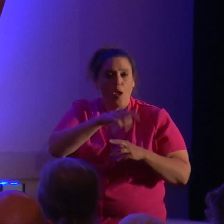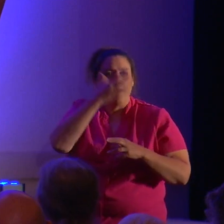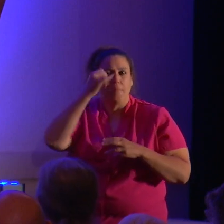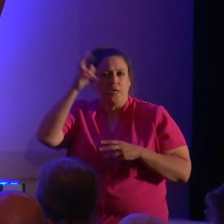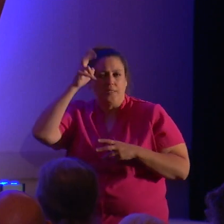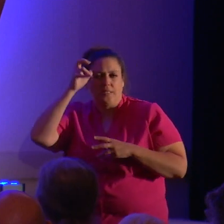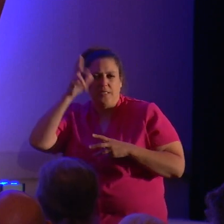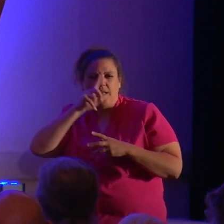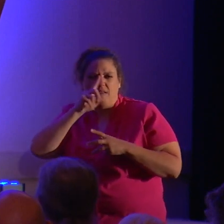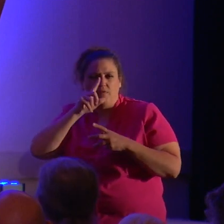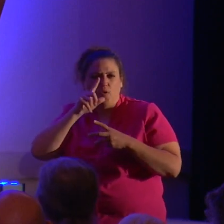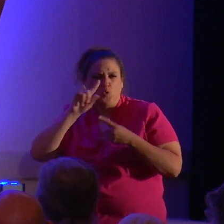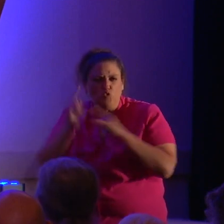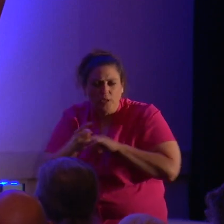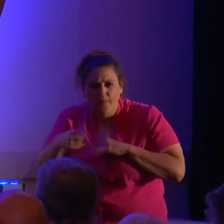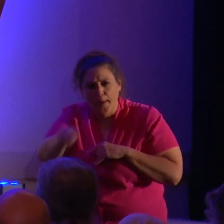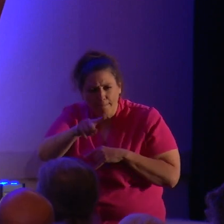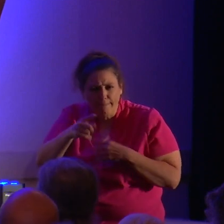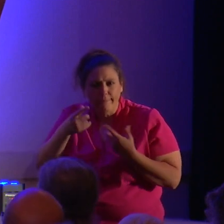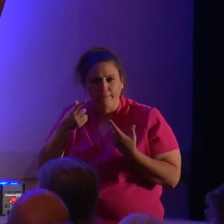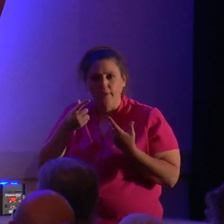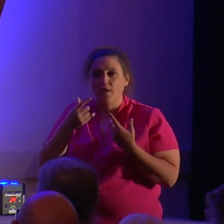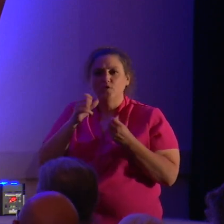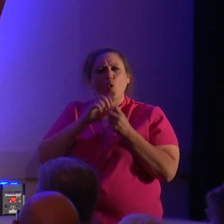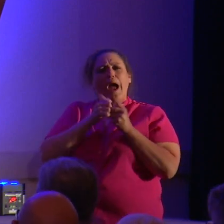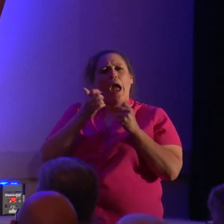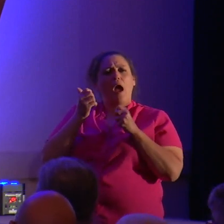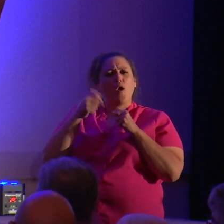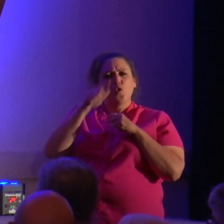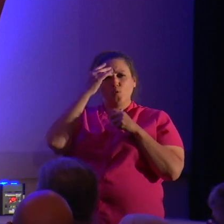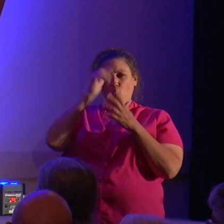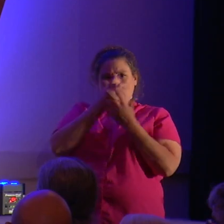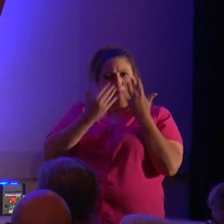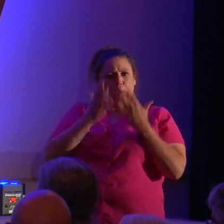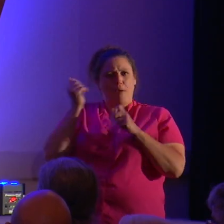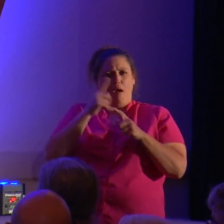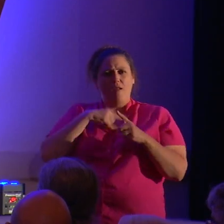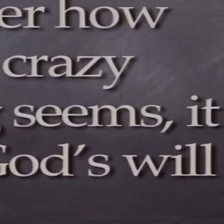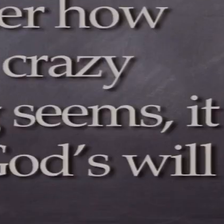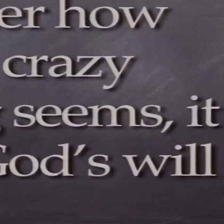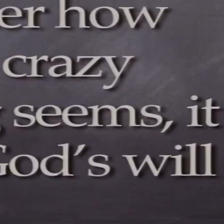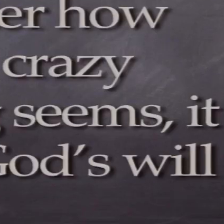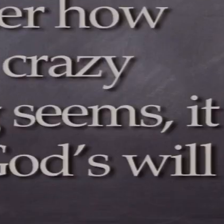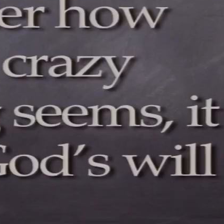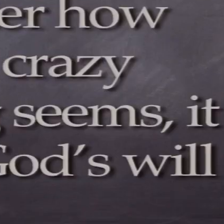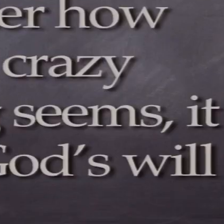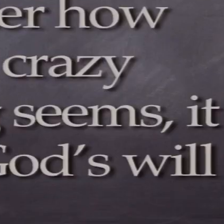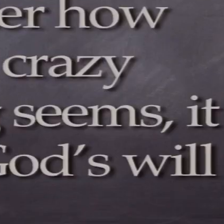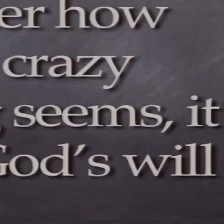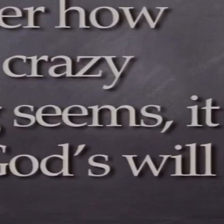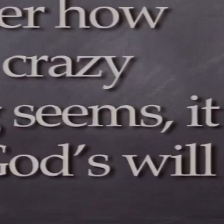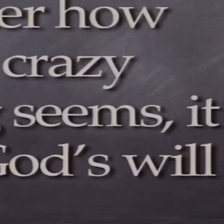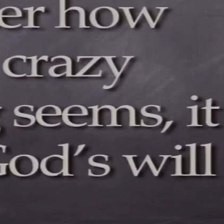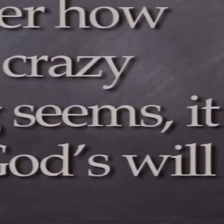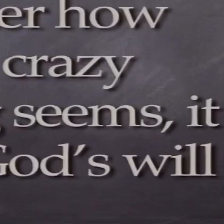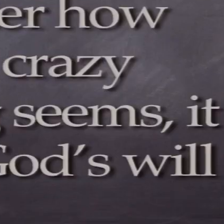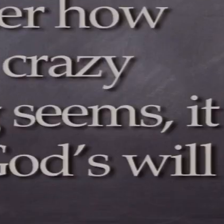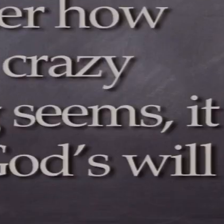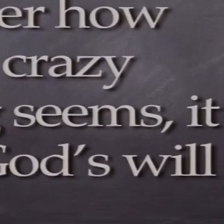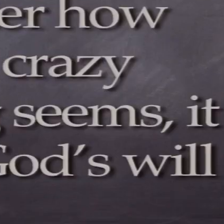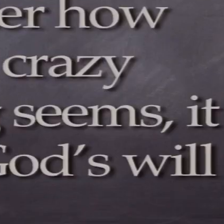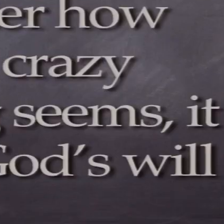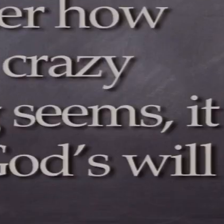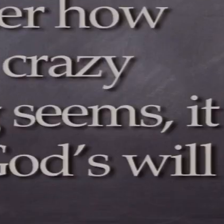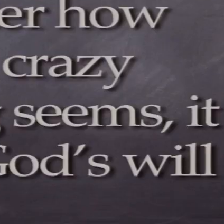So maybe we're all tricked by the devil. How do you know anything? It's just a ridiculous idea. But here's the big problem for the rest of us.